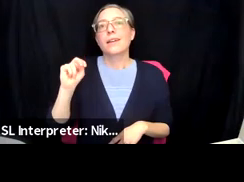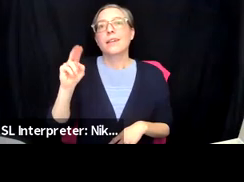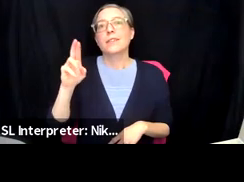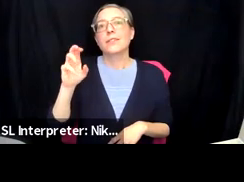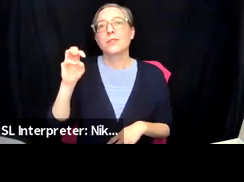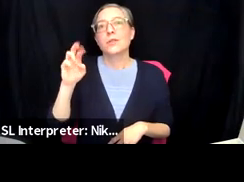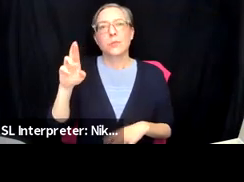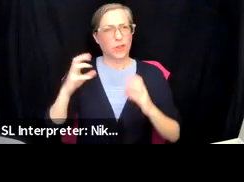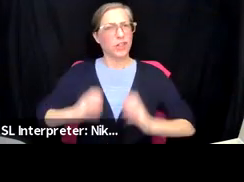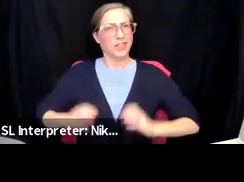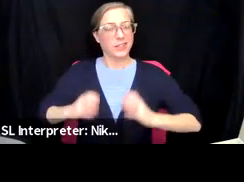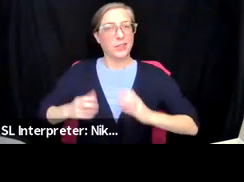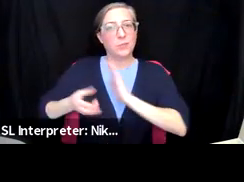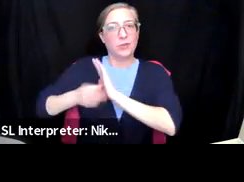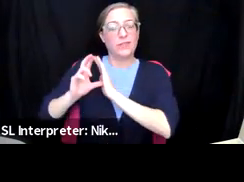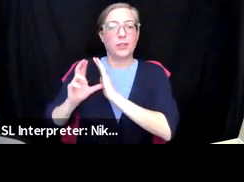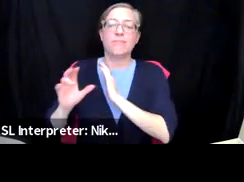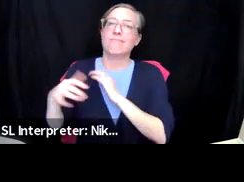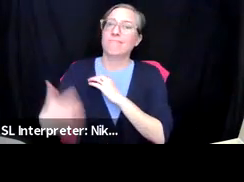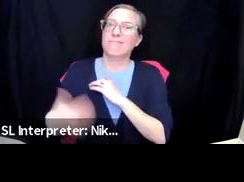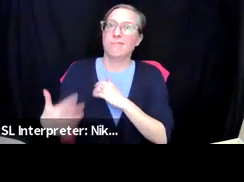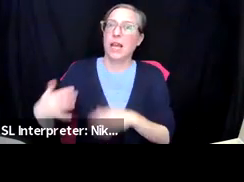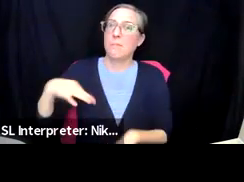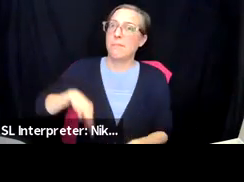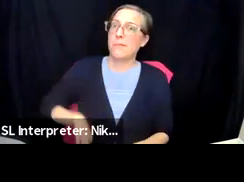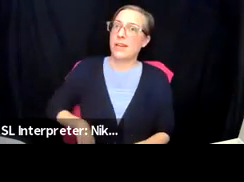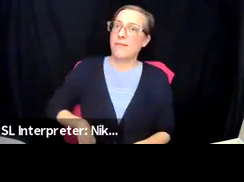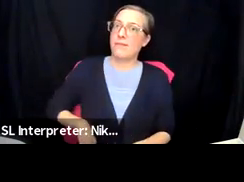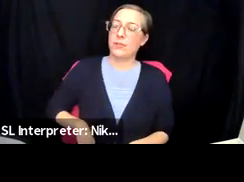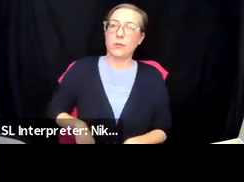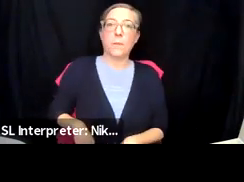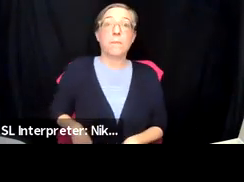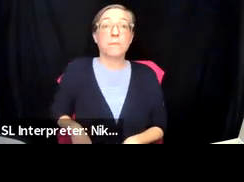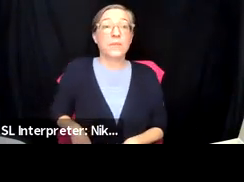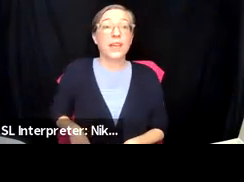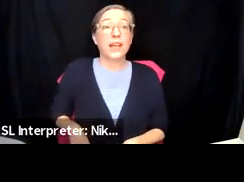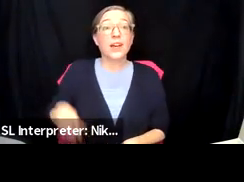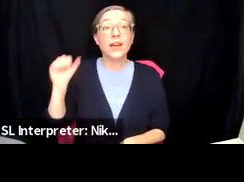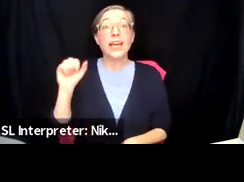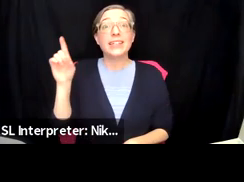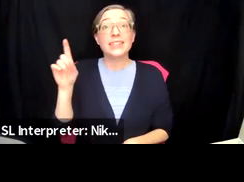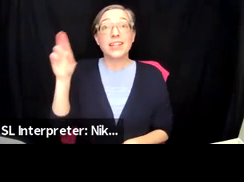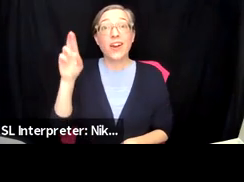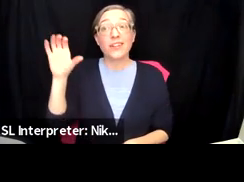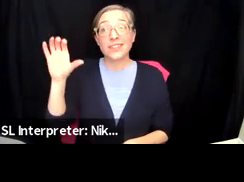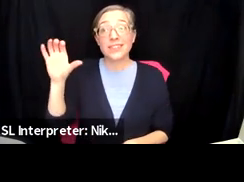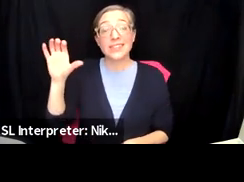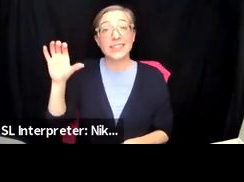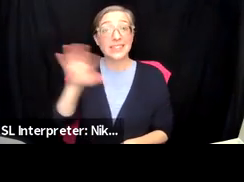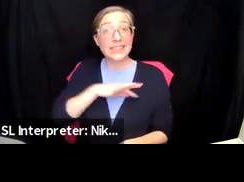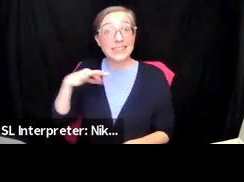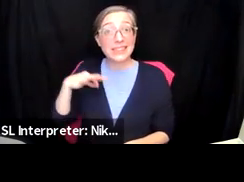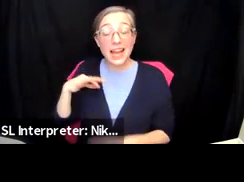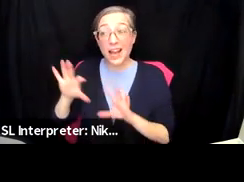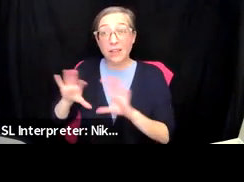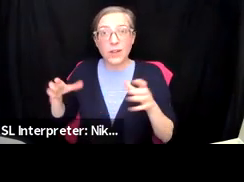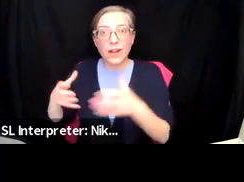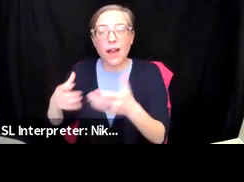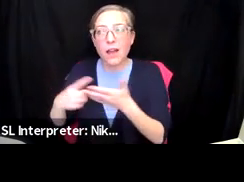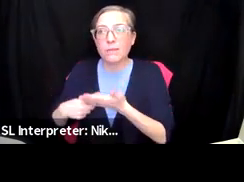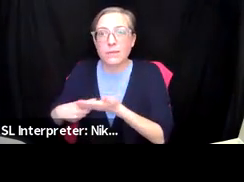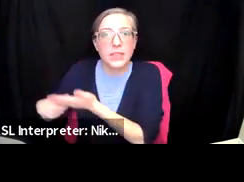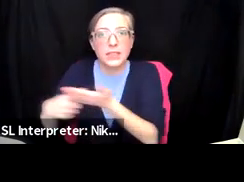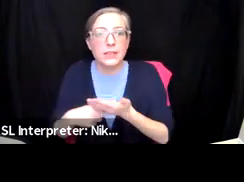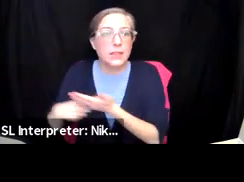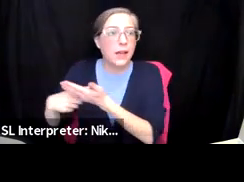very helpful. ADRC staff discuss individual situations each month. We do a lot of problem